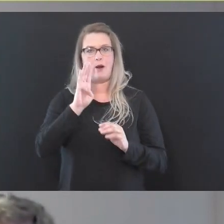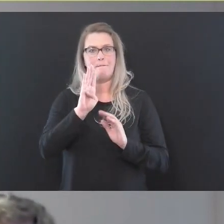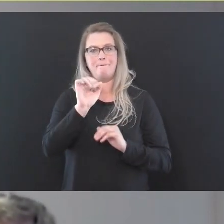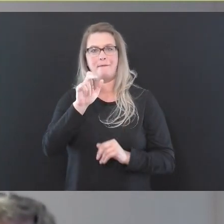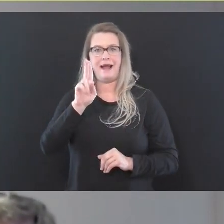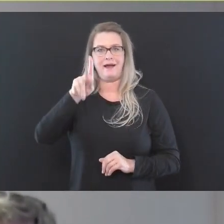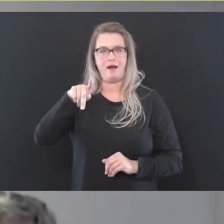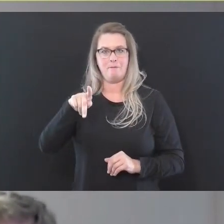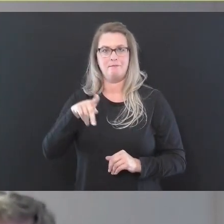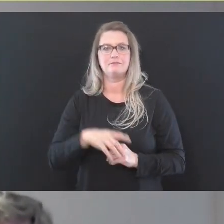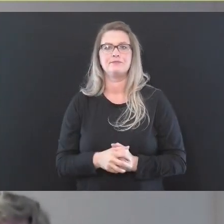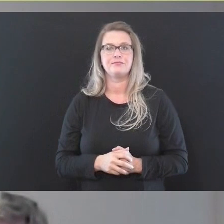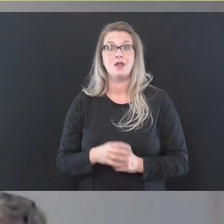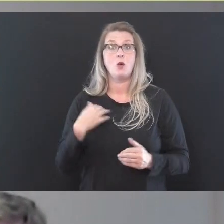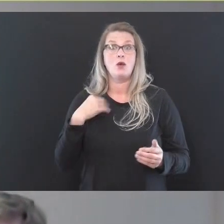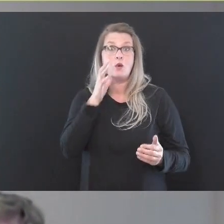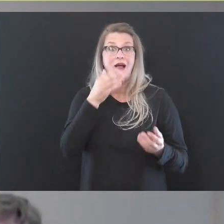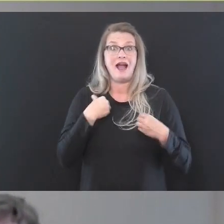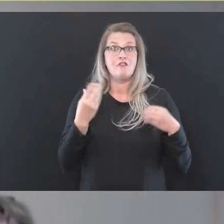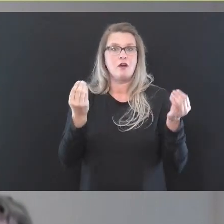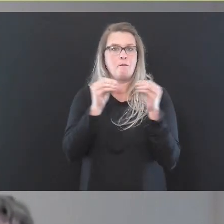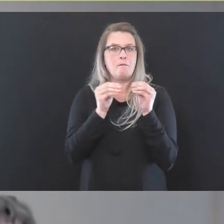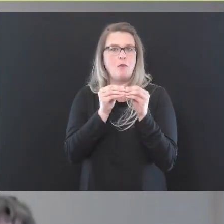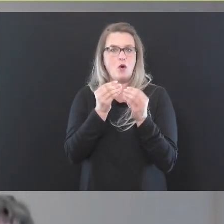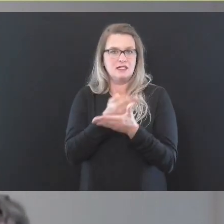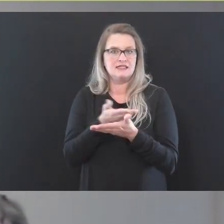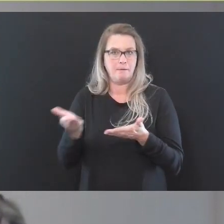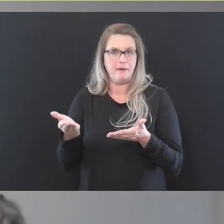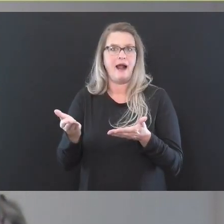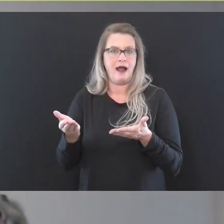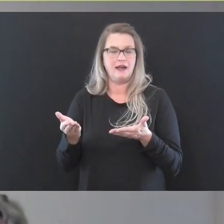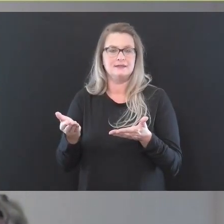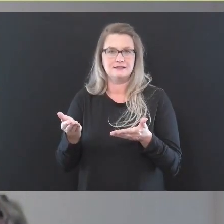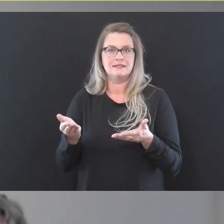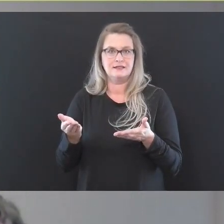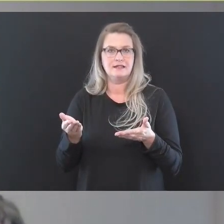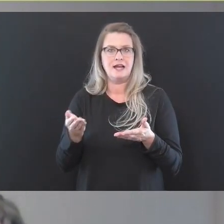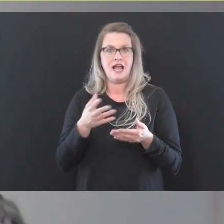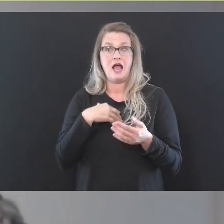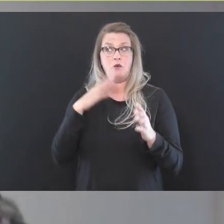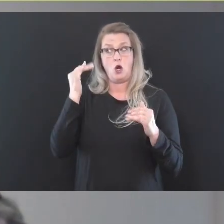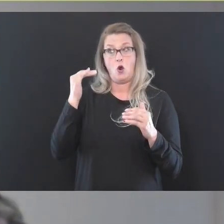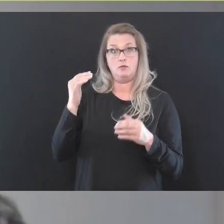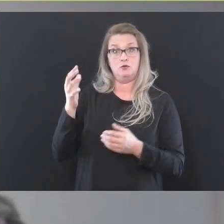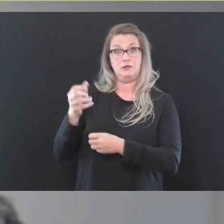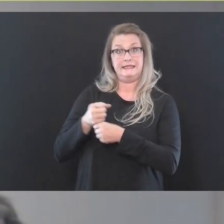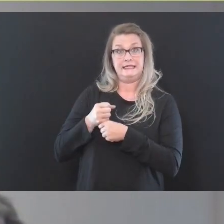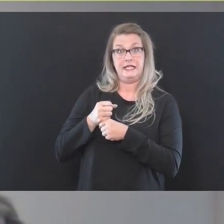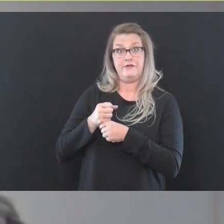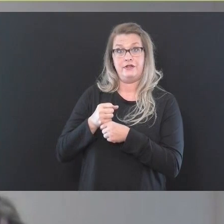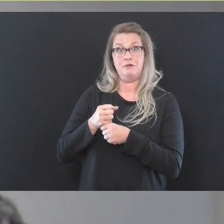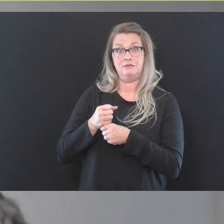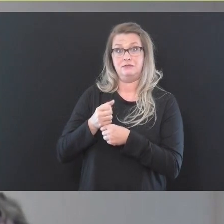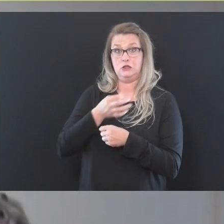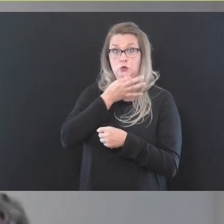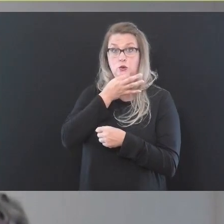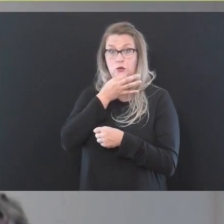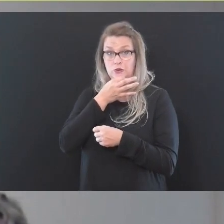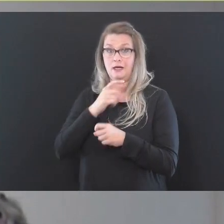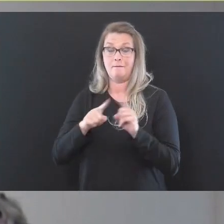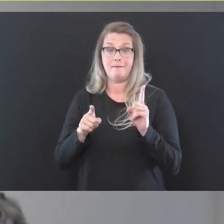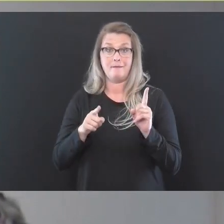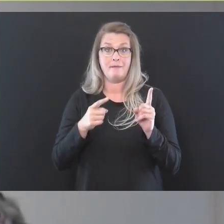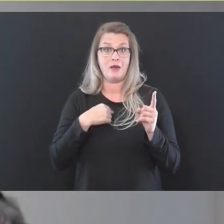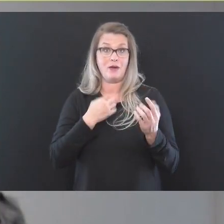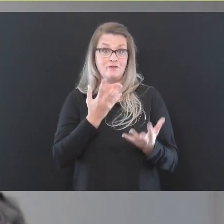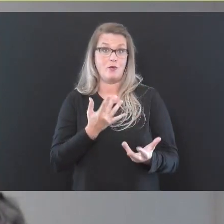more supplies to do that. And so those we are hoping to come in the short order, but we have to wait and